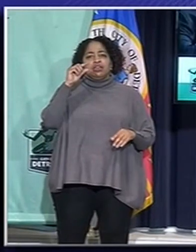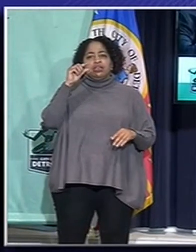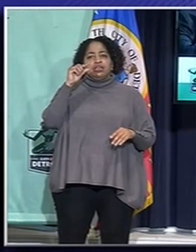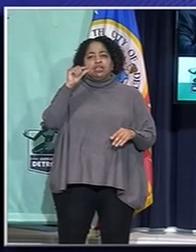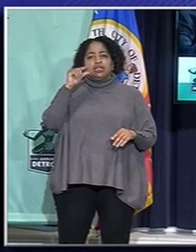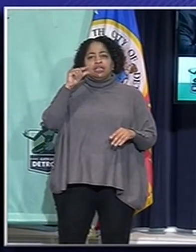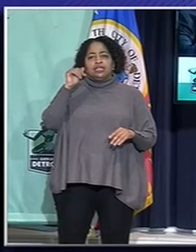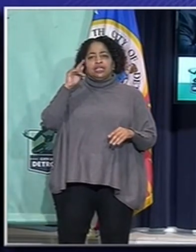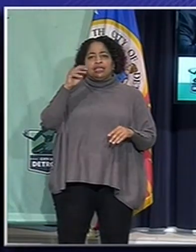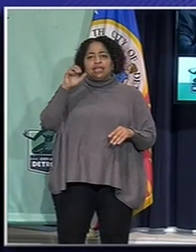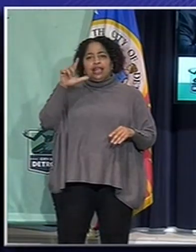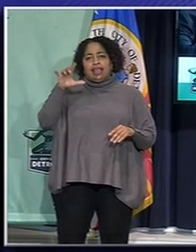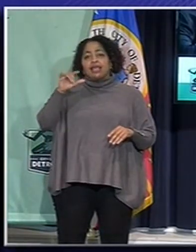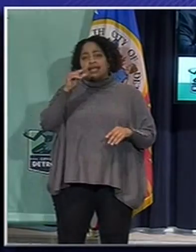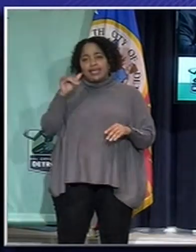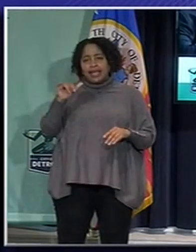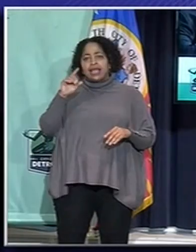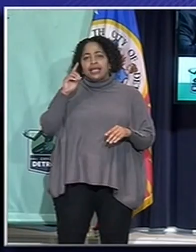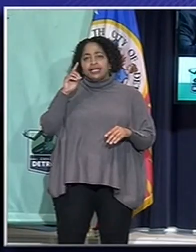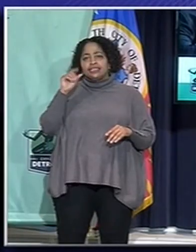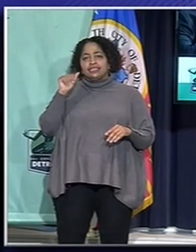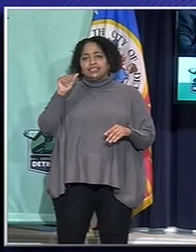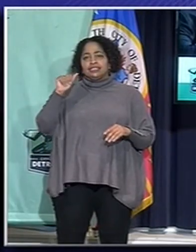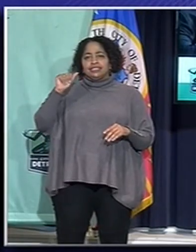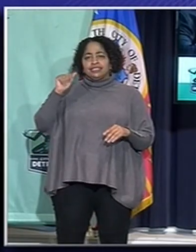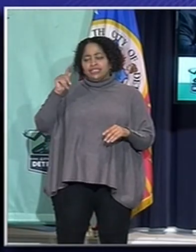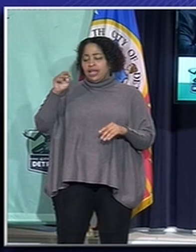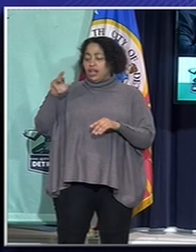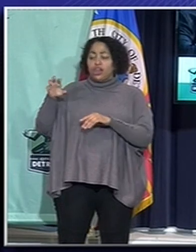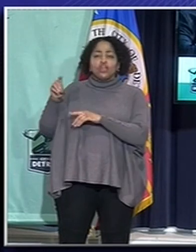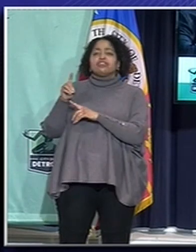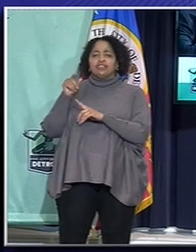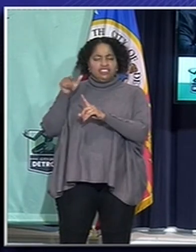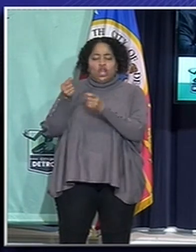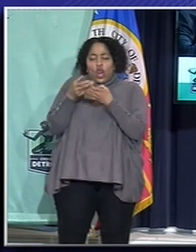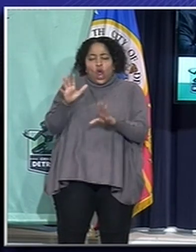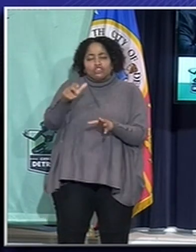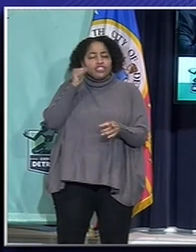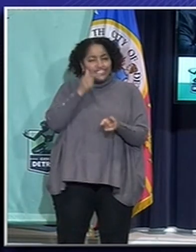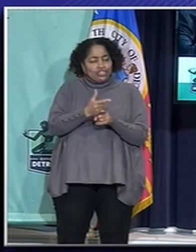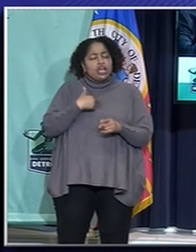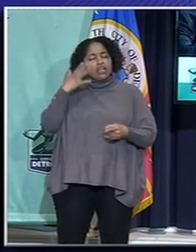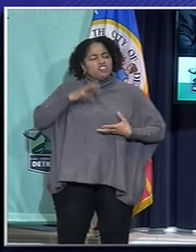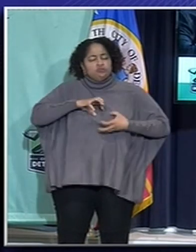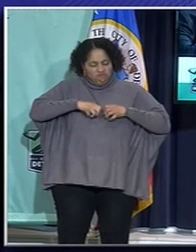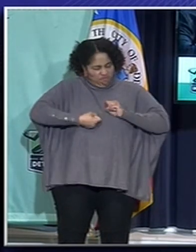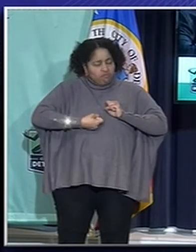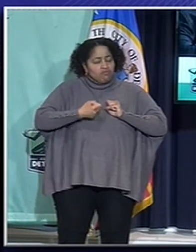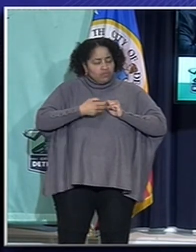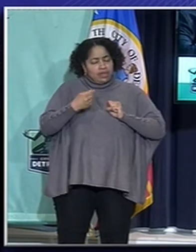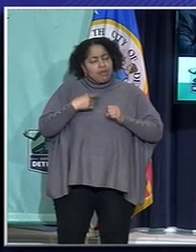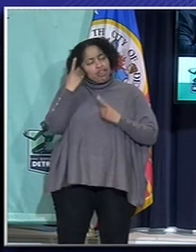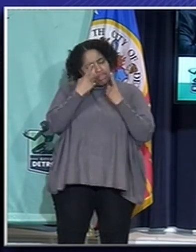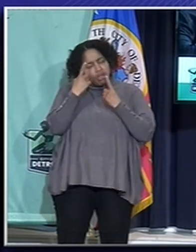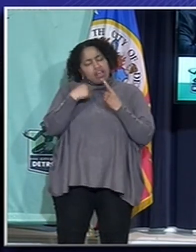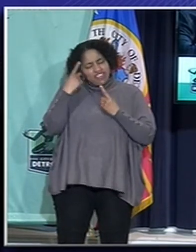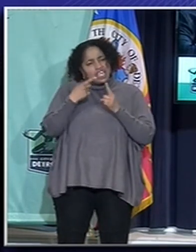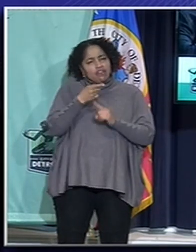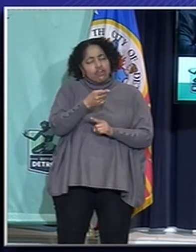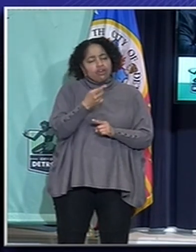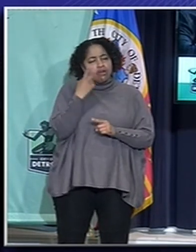of losing a family member in the midst of this, and my thoughts are with her. But, you know, we have to